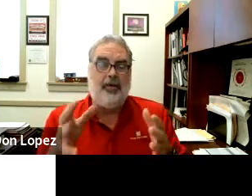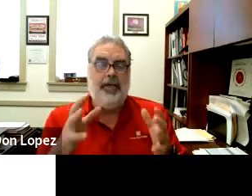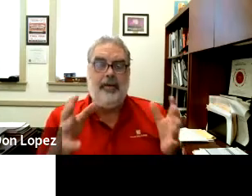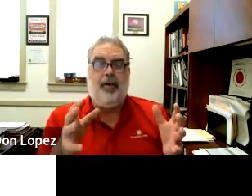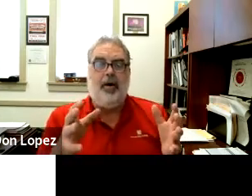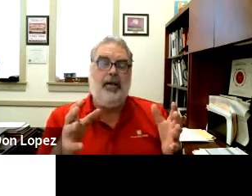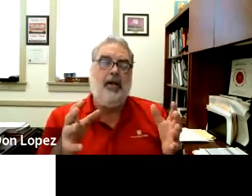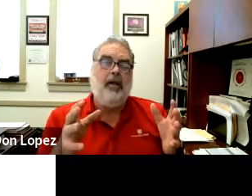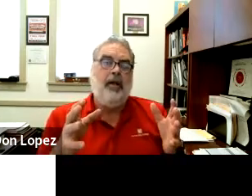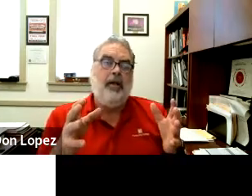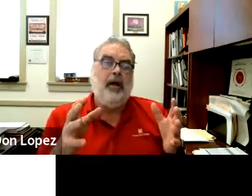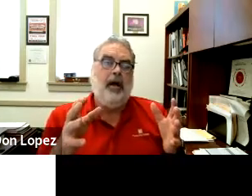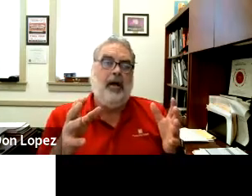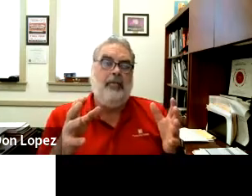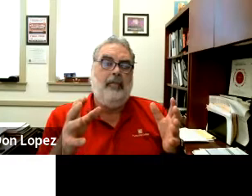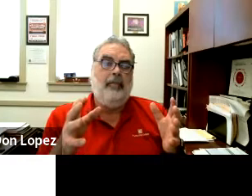all agree upon,